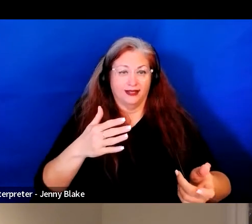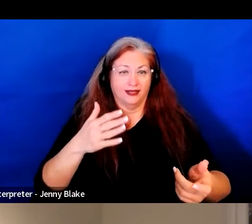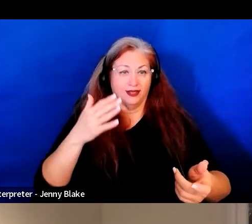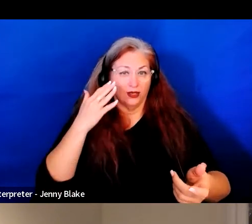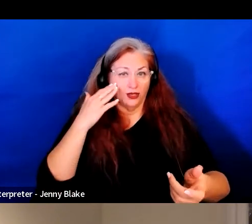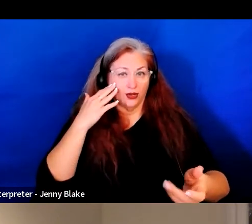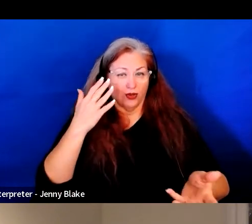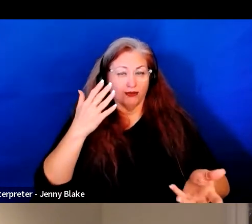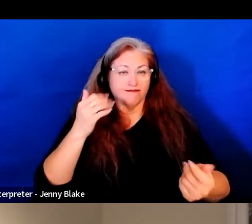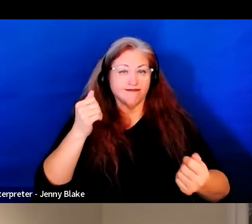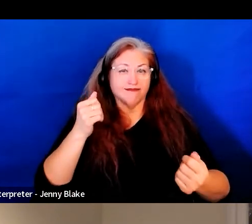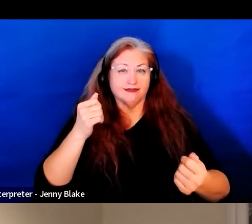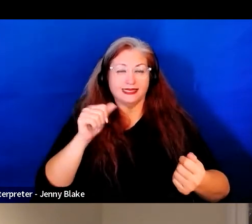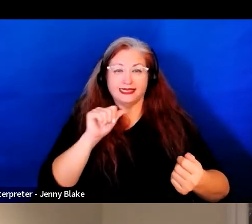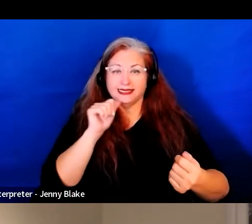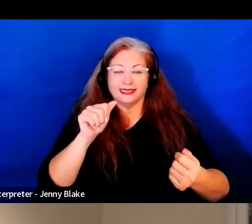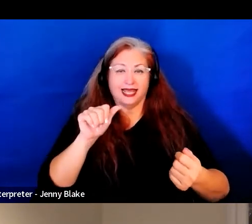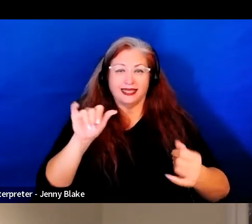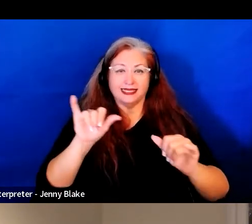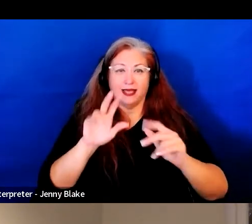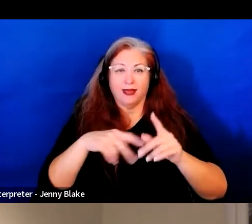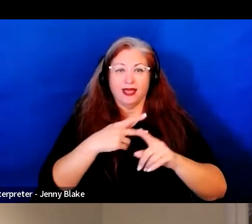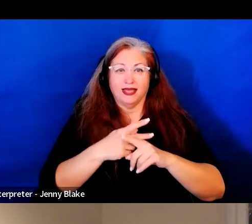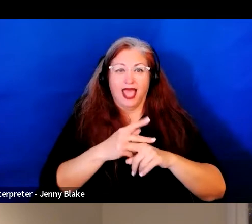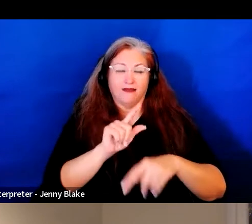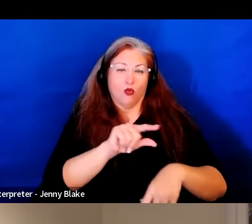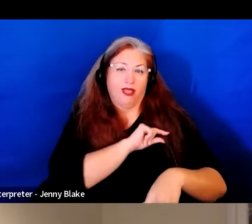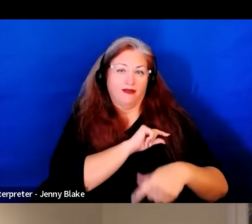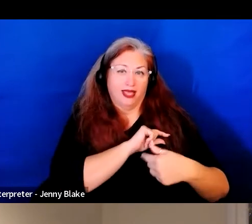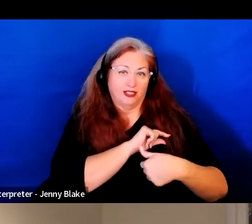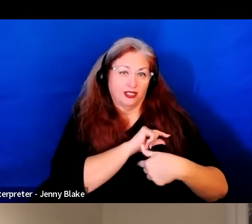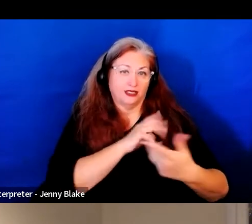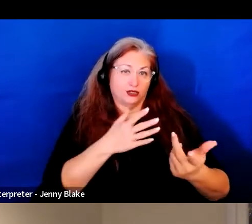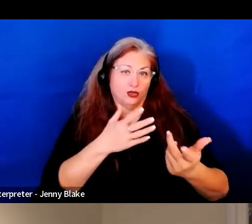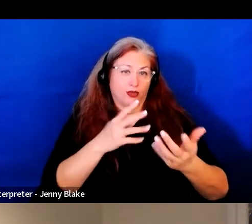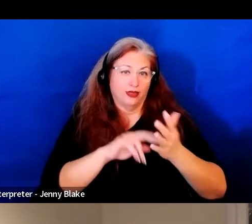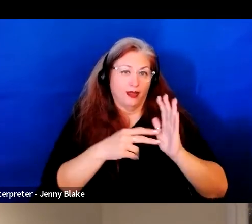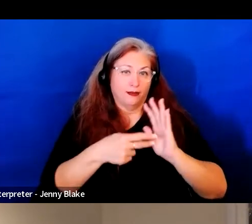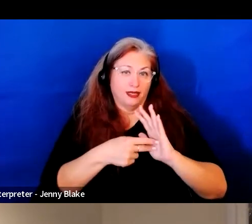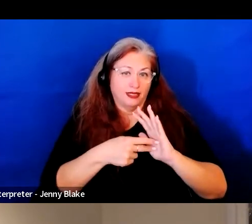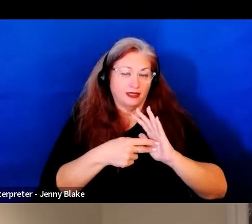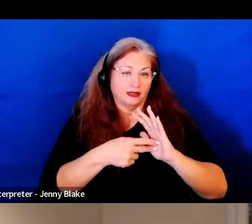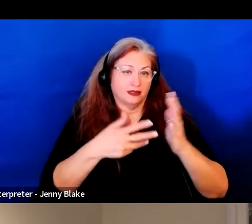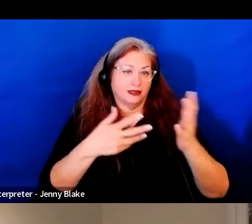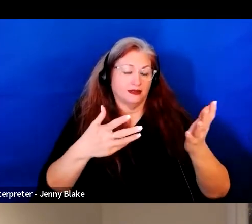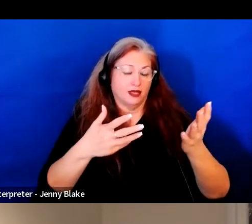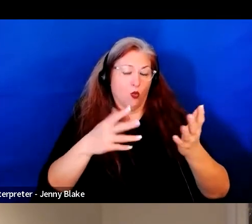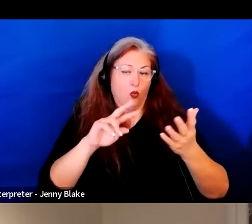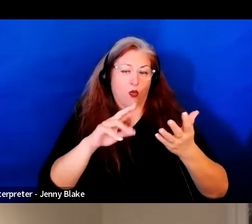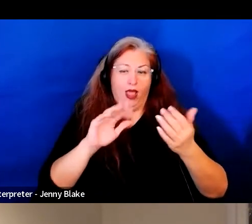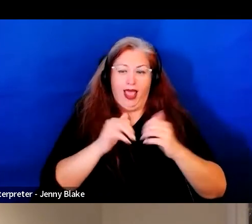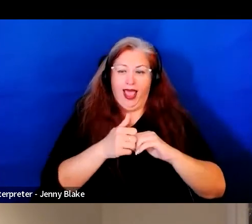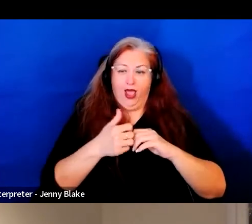that, you know, it's not the same type of qualifications. So what does that mean to diversity in terms of having